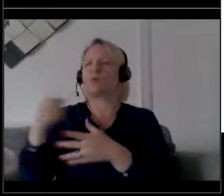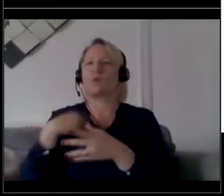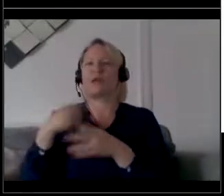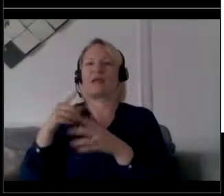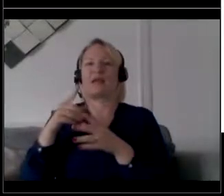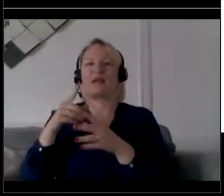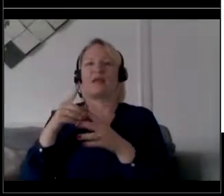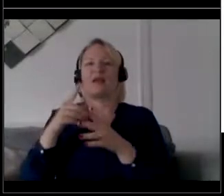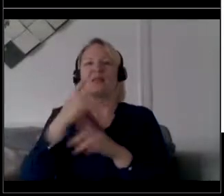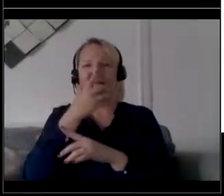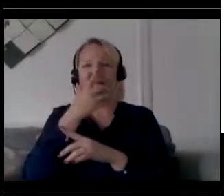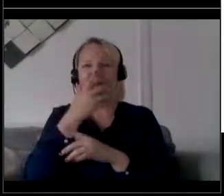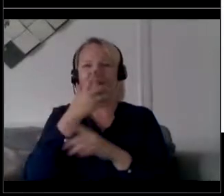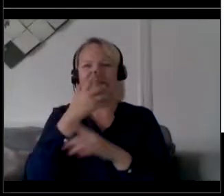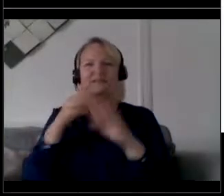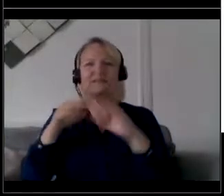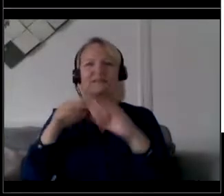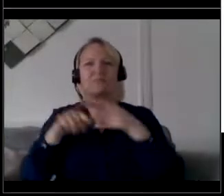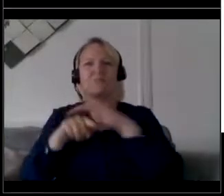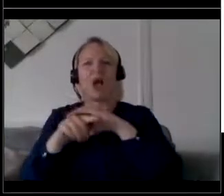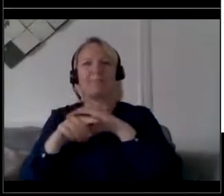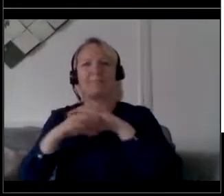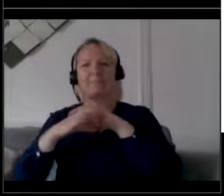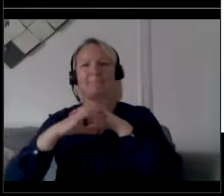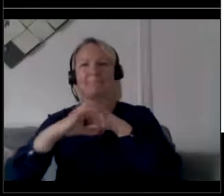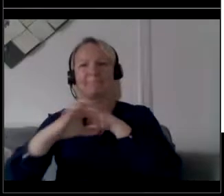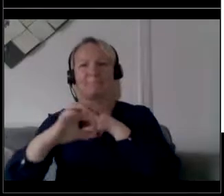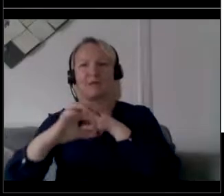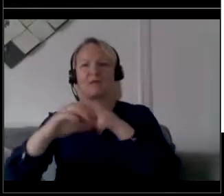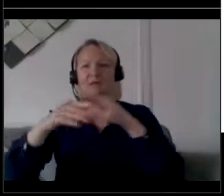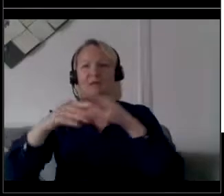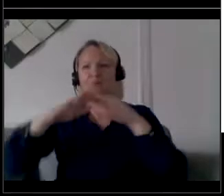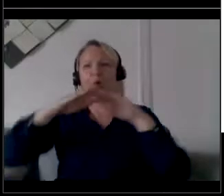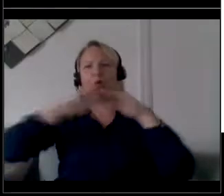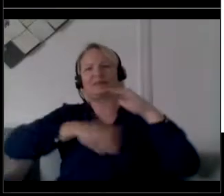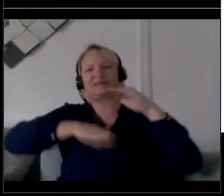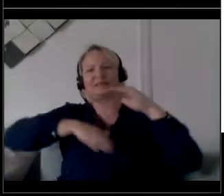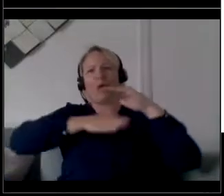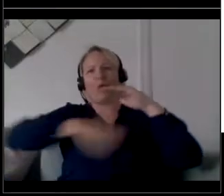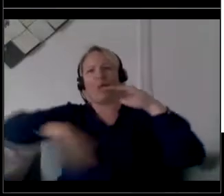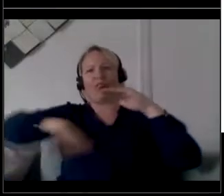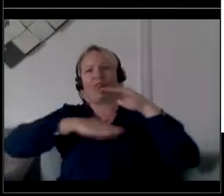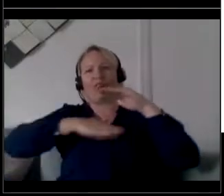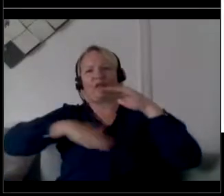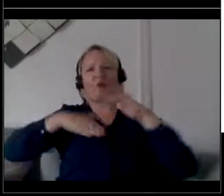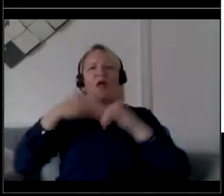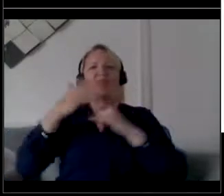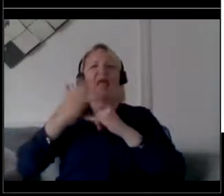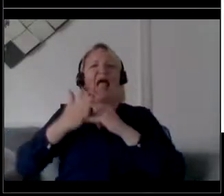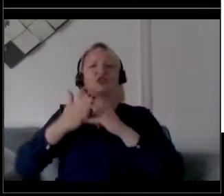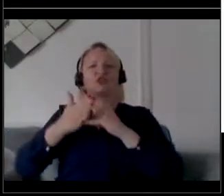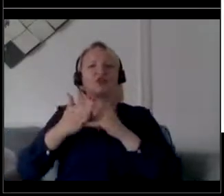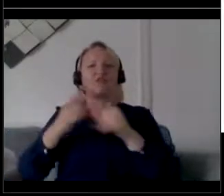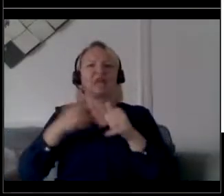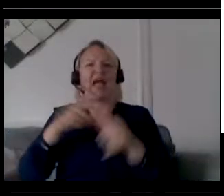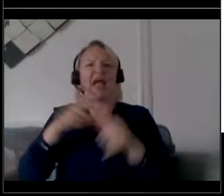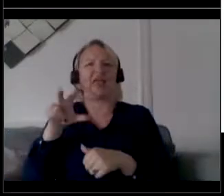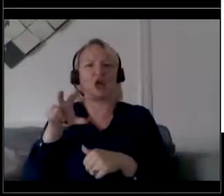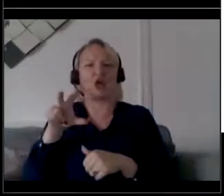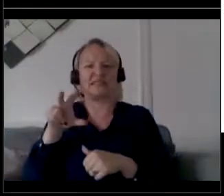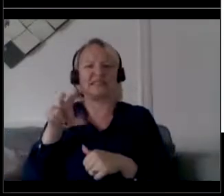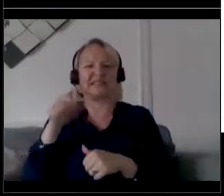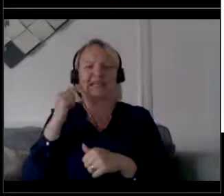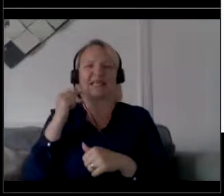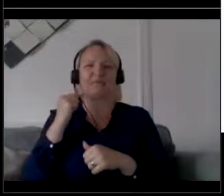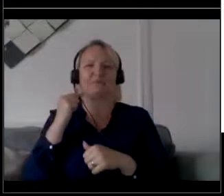pressure gas pipeline further south along the northern edge of the A13. And this is